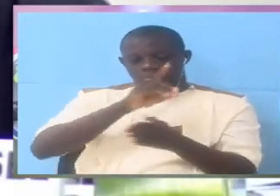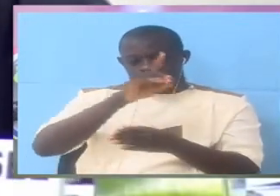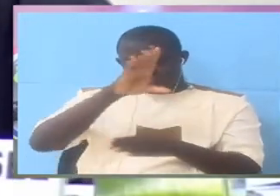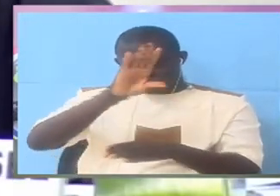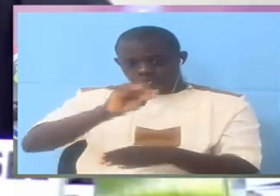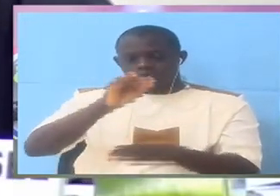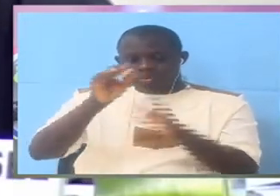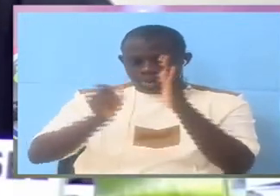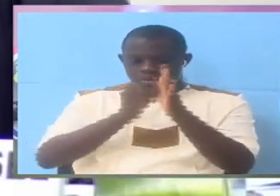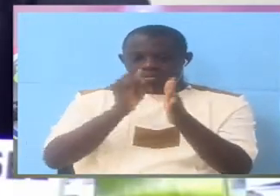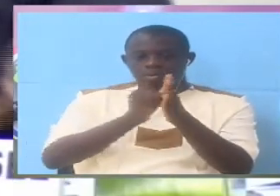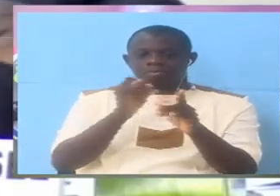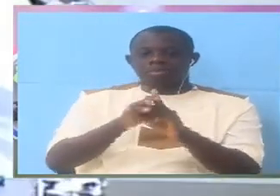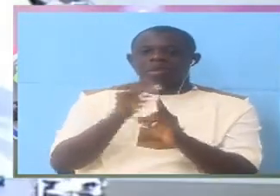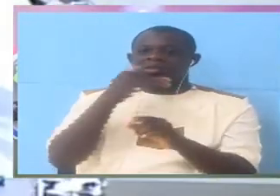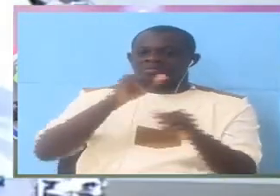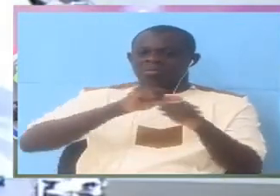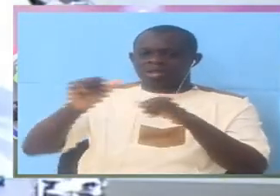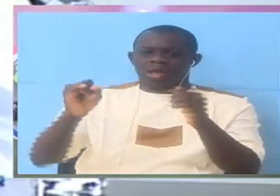investigations?